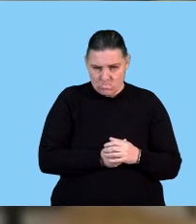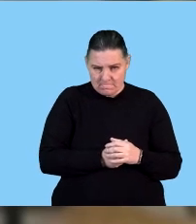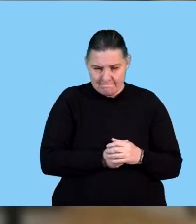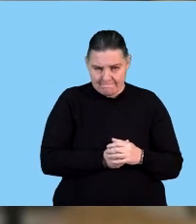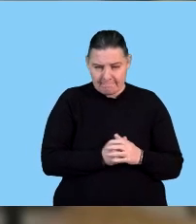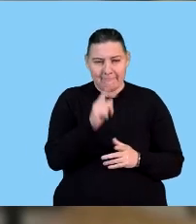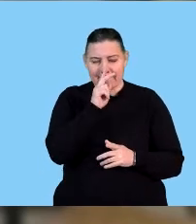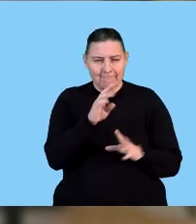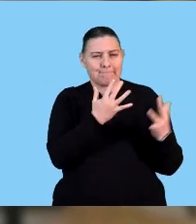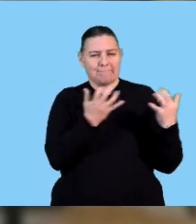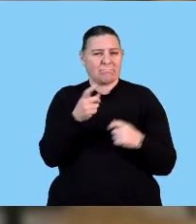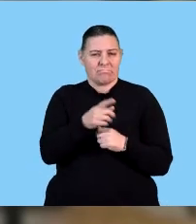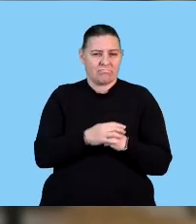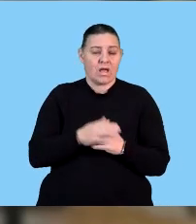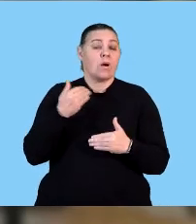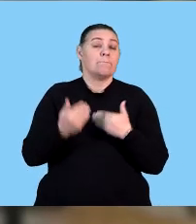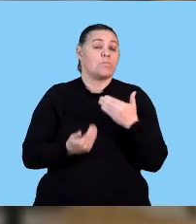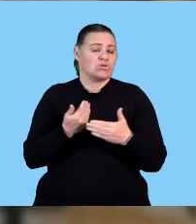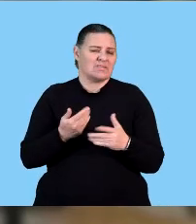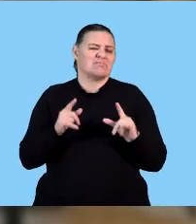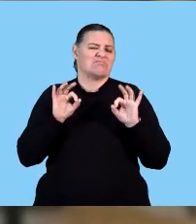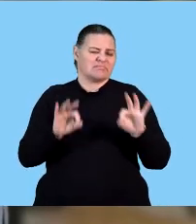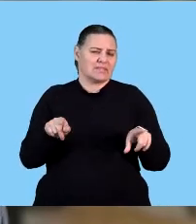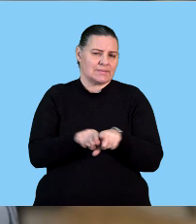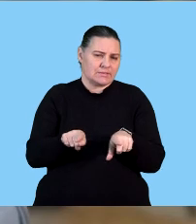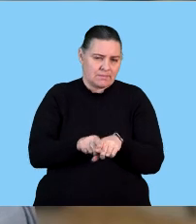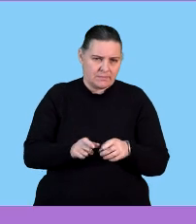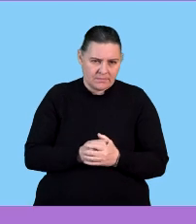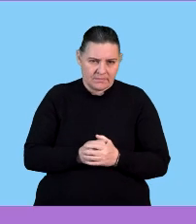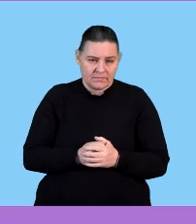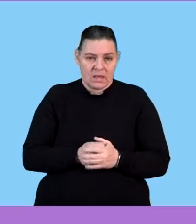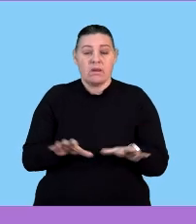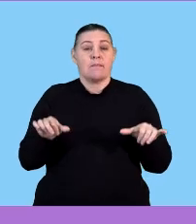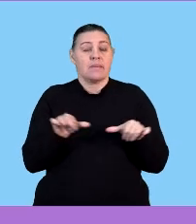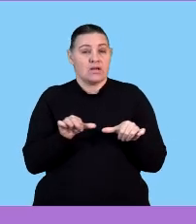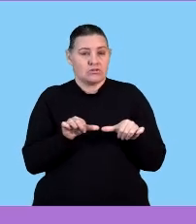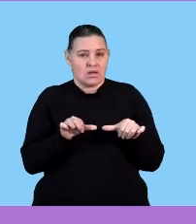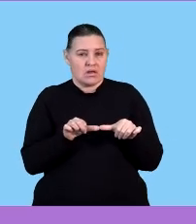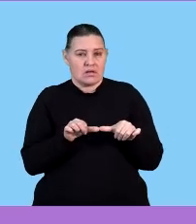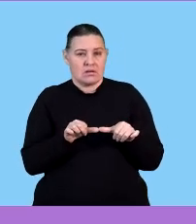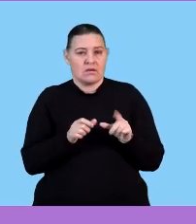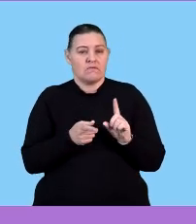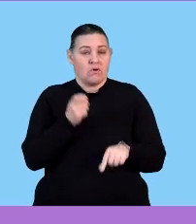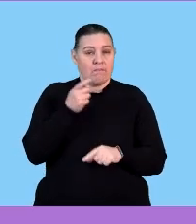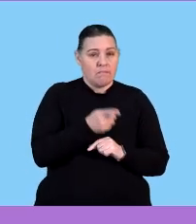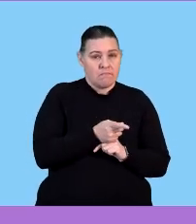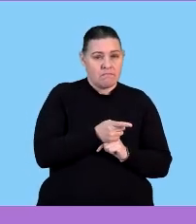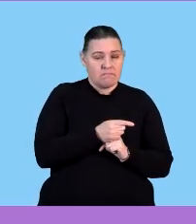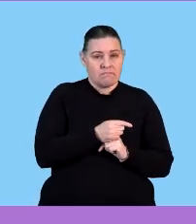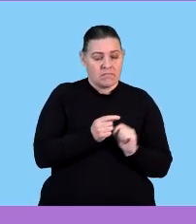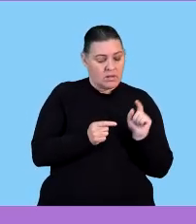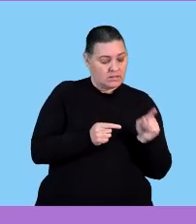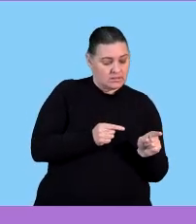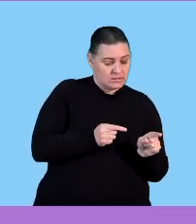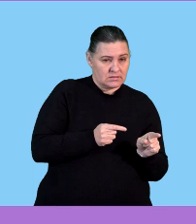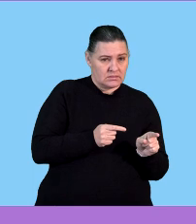see when you're working these things out. The process is identical. Where we start is we measure the distance between